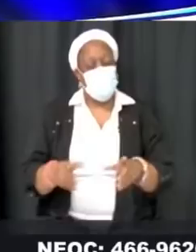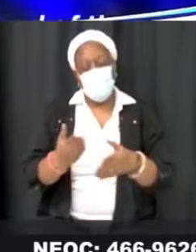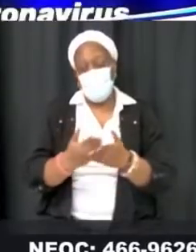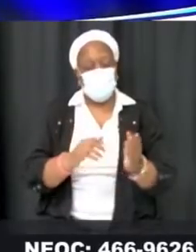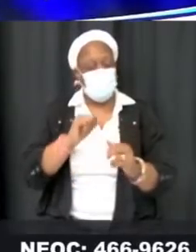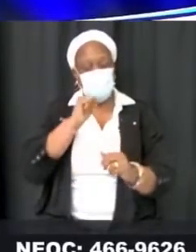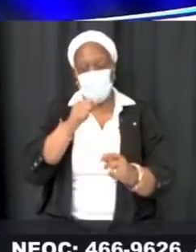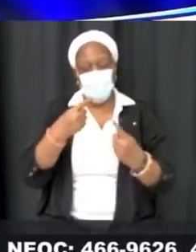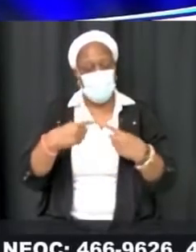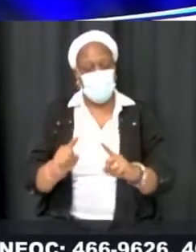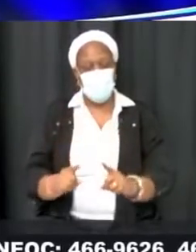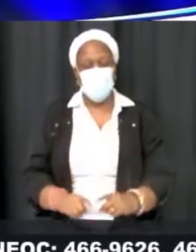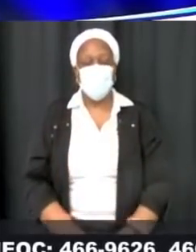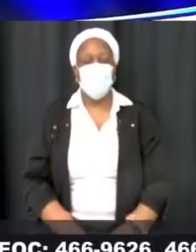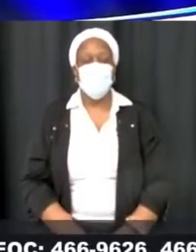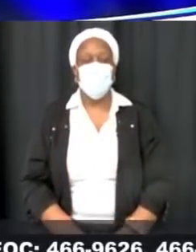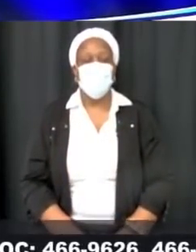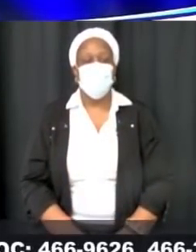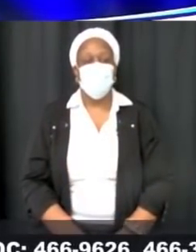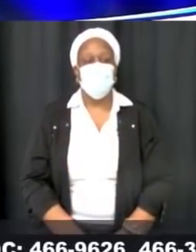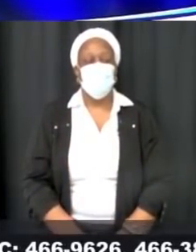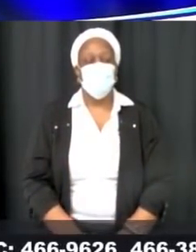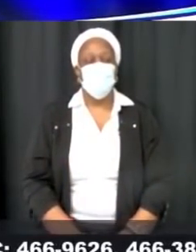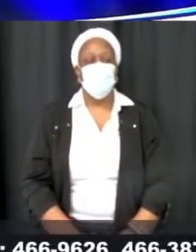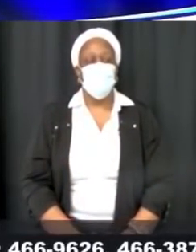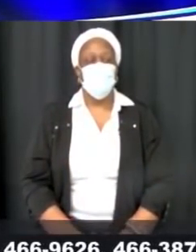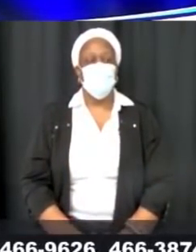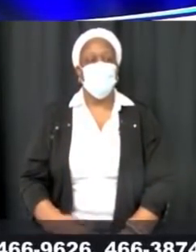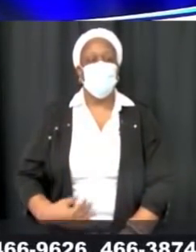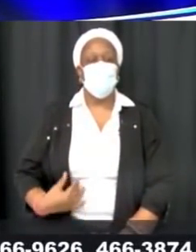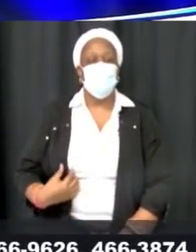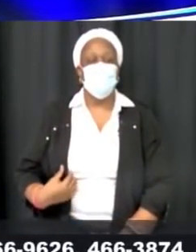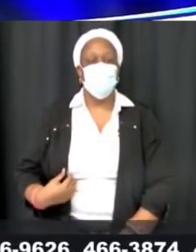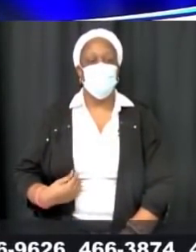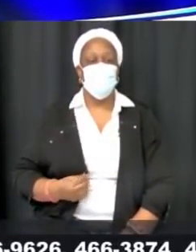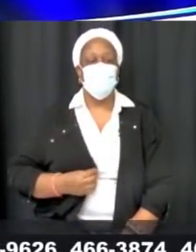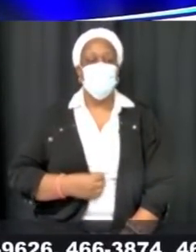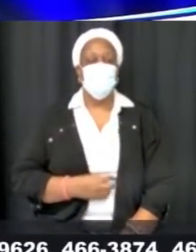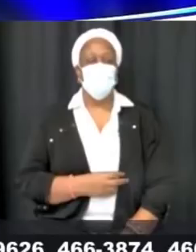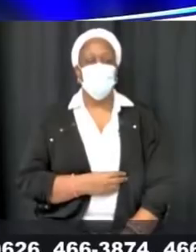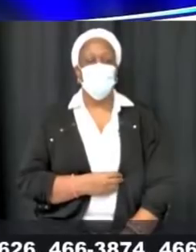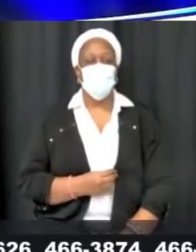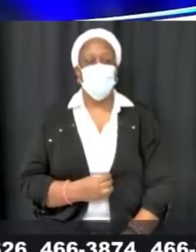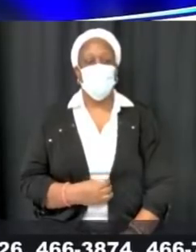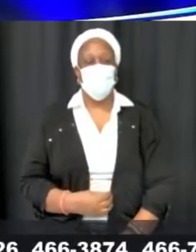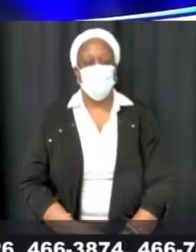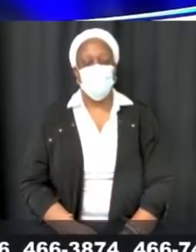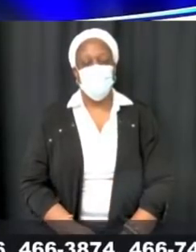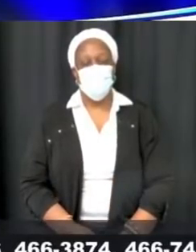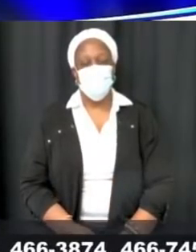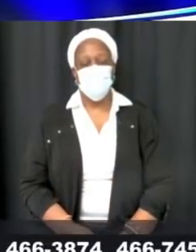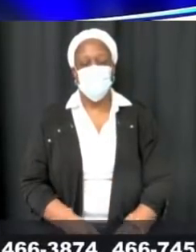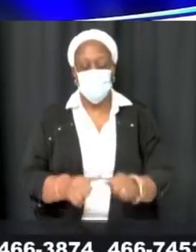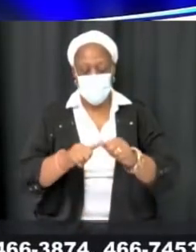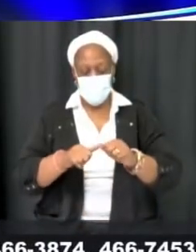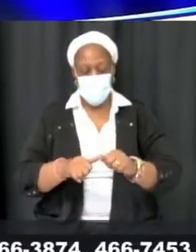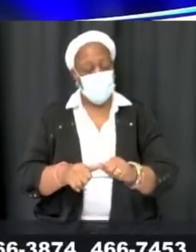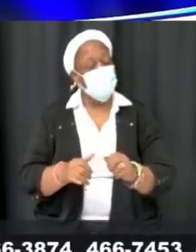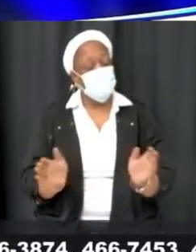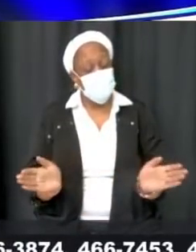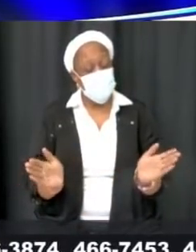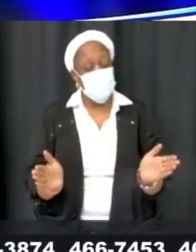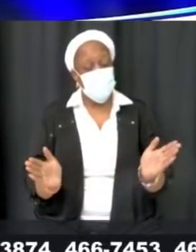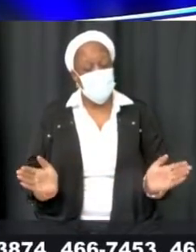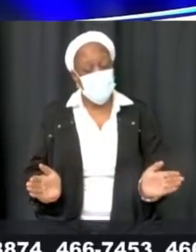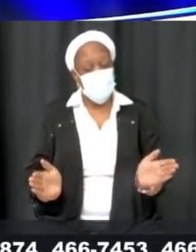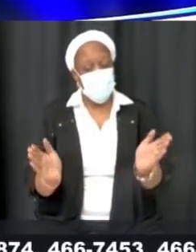70% average who have been vaccinated so far, and we'll continue our efforts to encourage the staff at the prison to